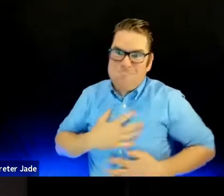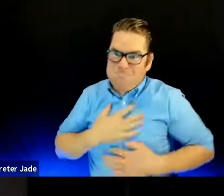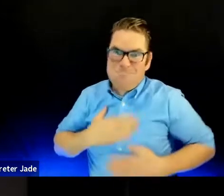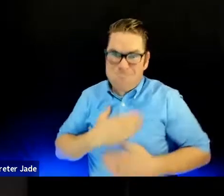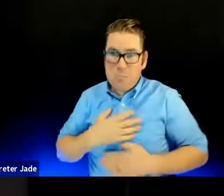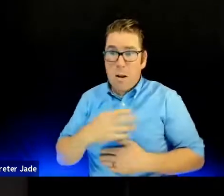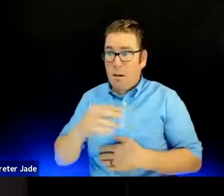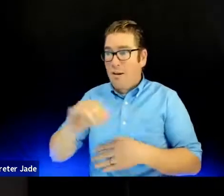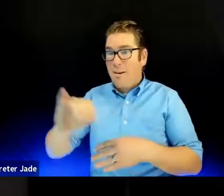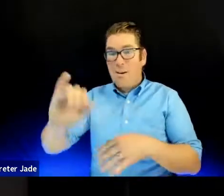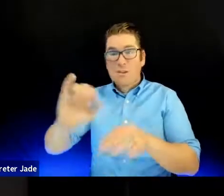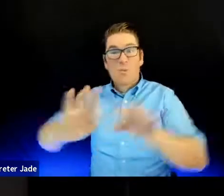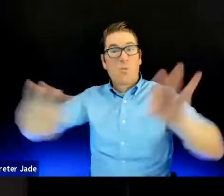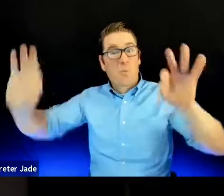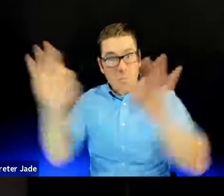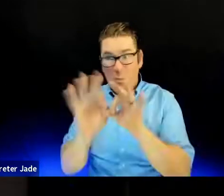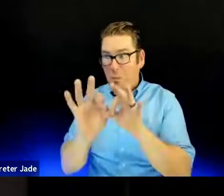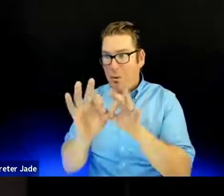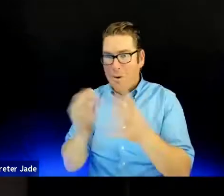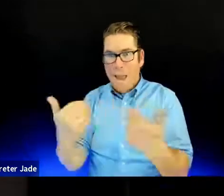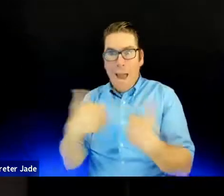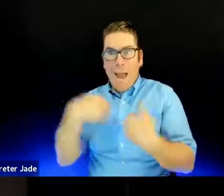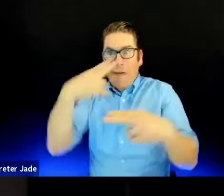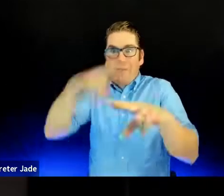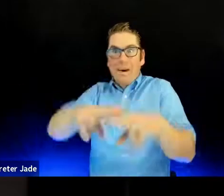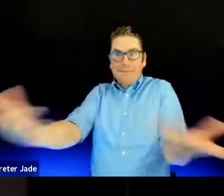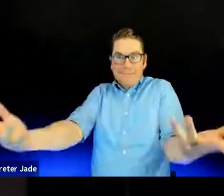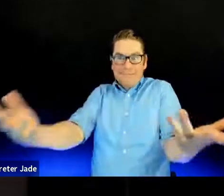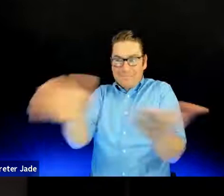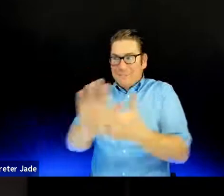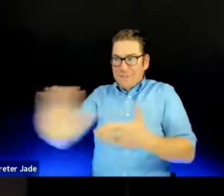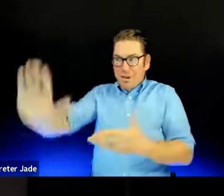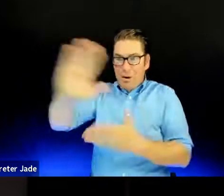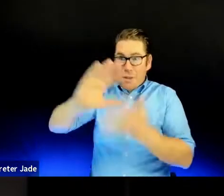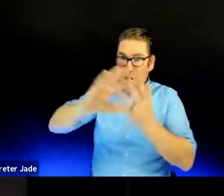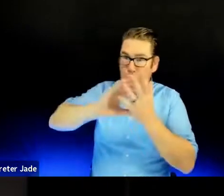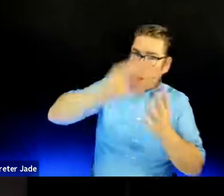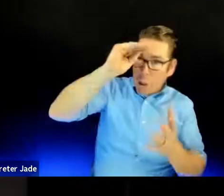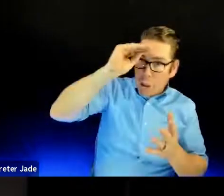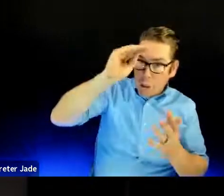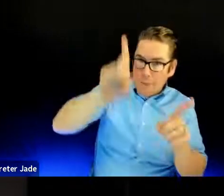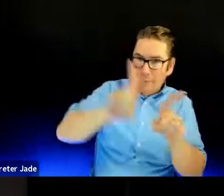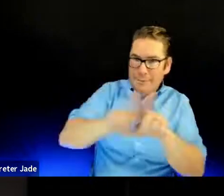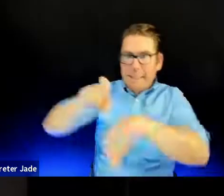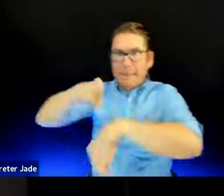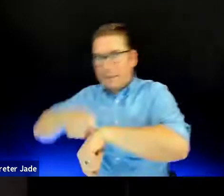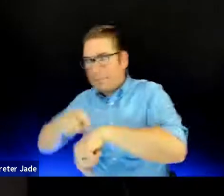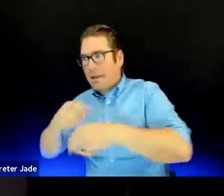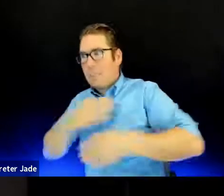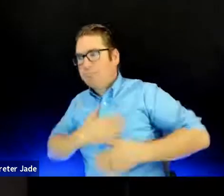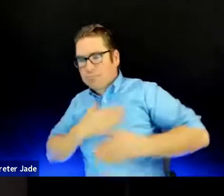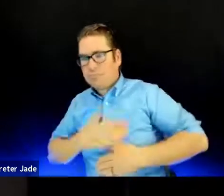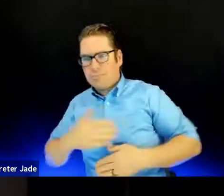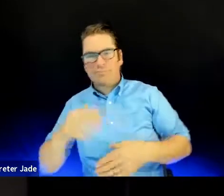fun. It's college, so you should be having fun at the same time or learning. So, awesome. Thank you so much, Mr.